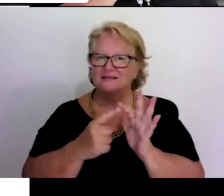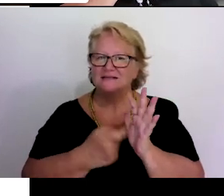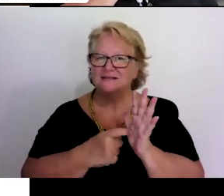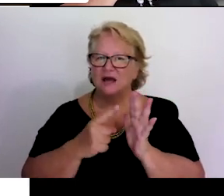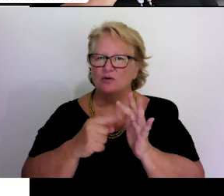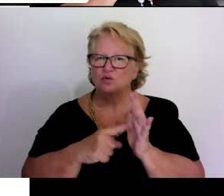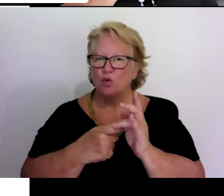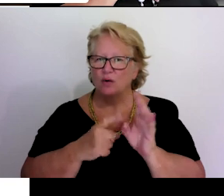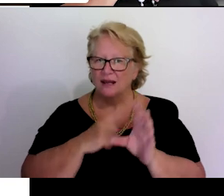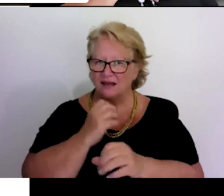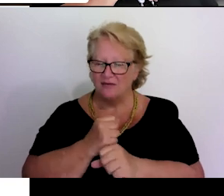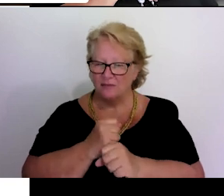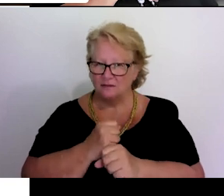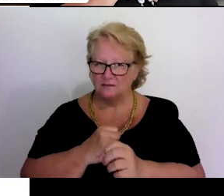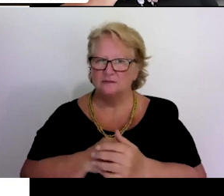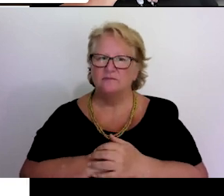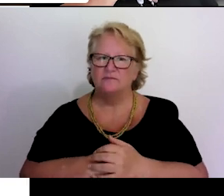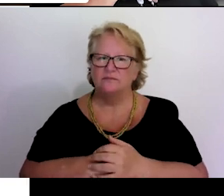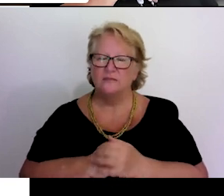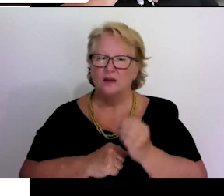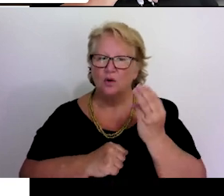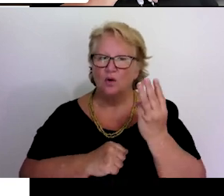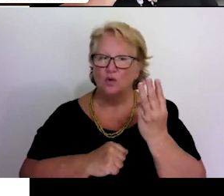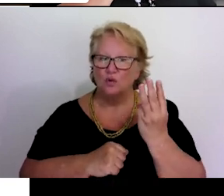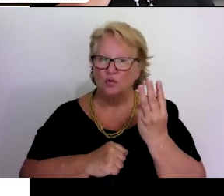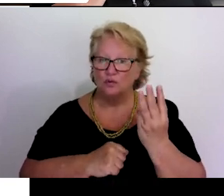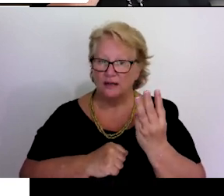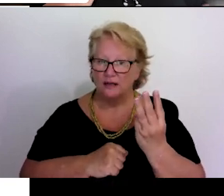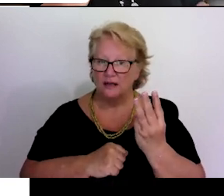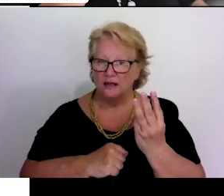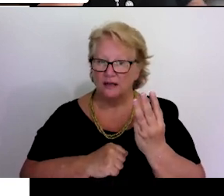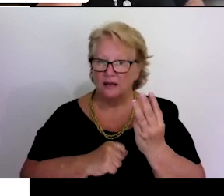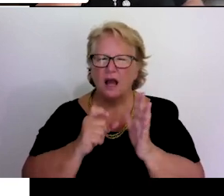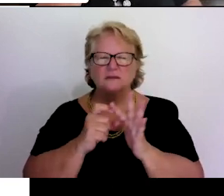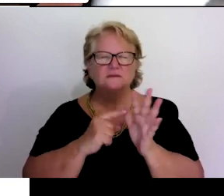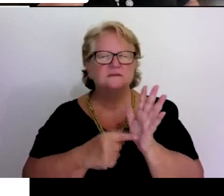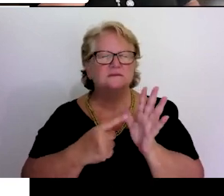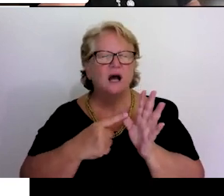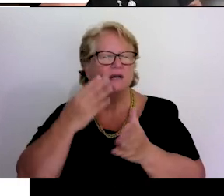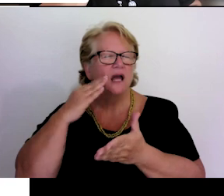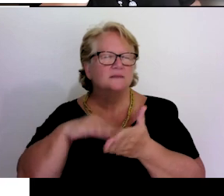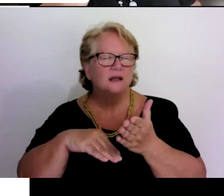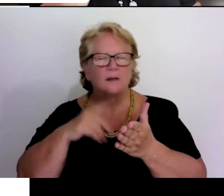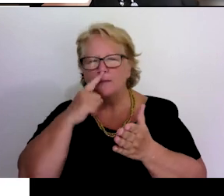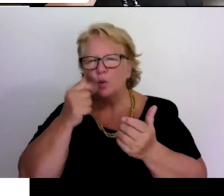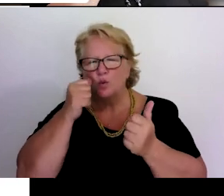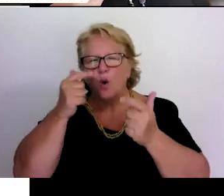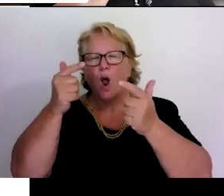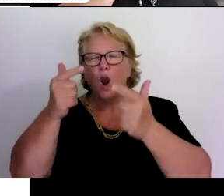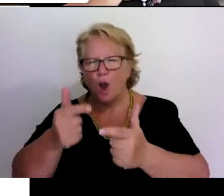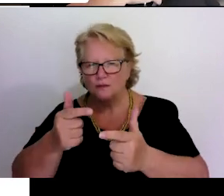3 people are disability, have a data expert. So experts are people who know a lot about